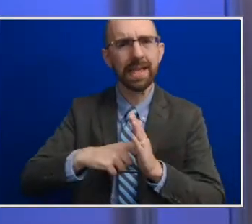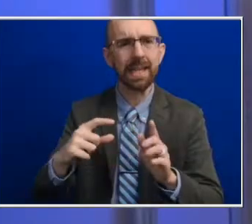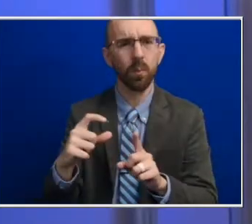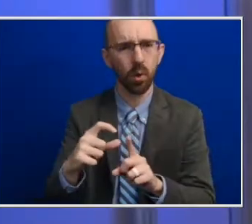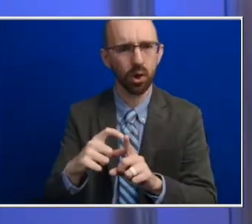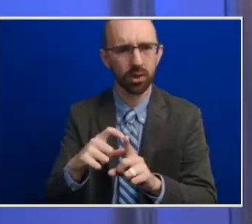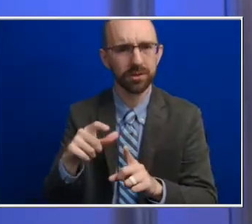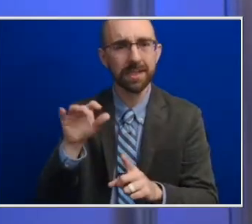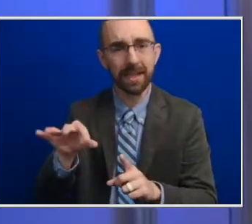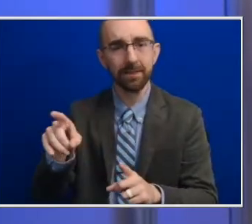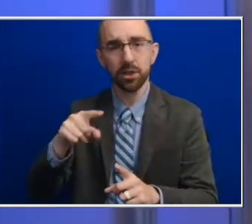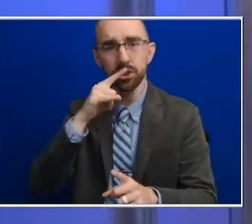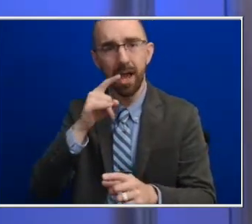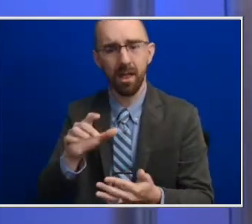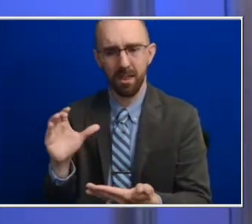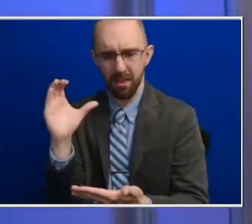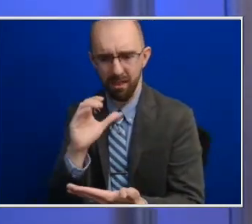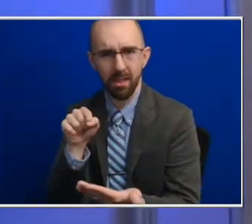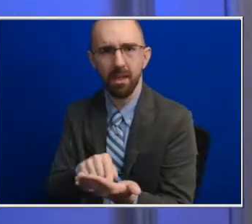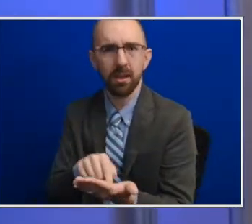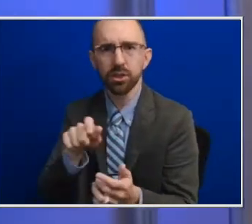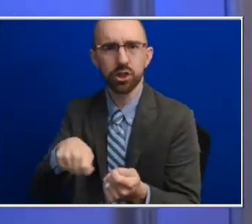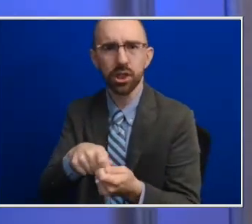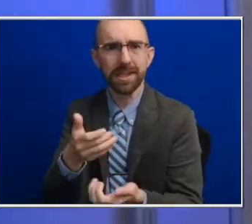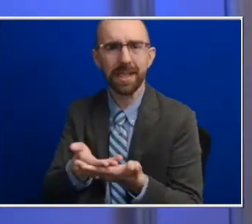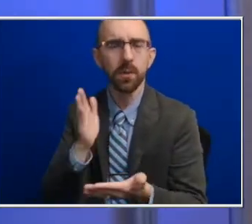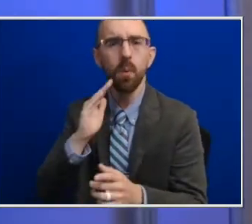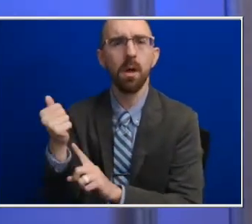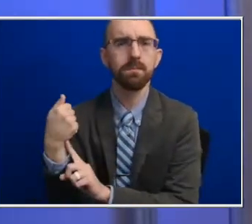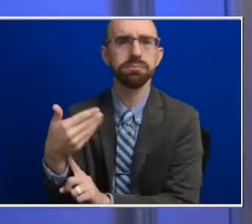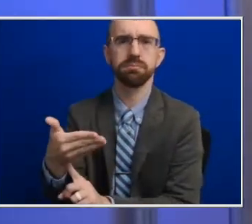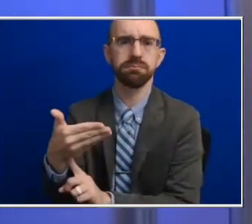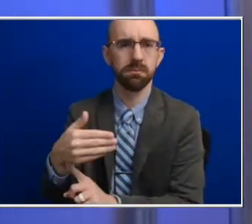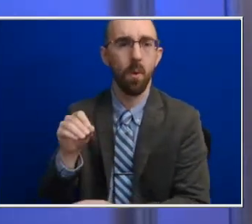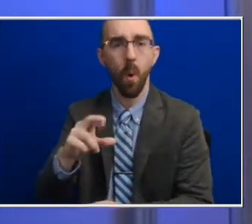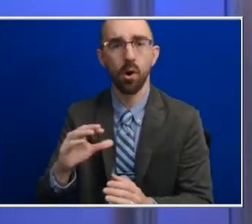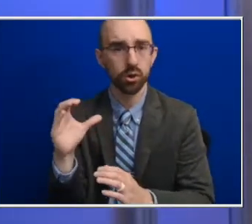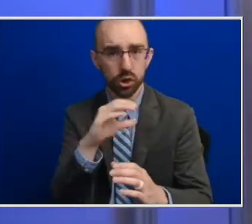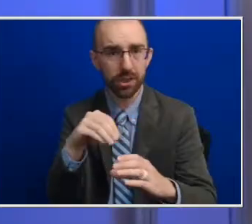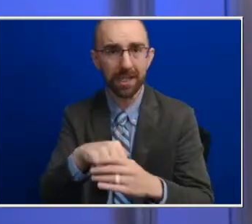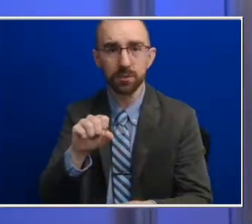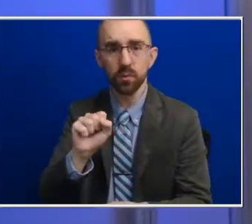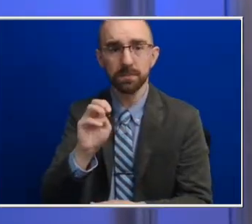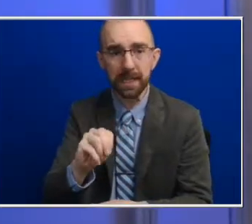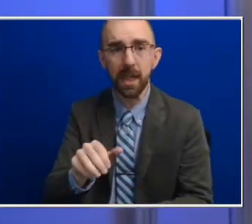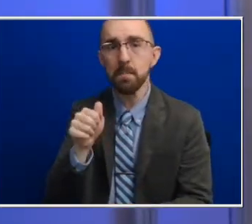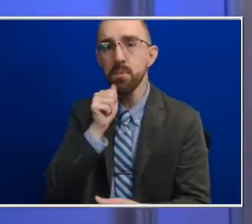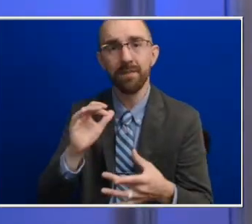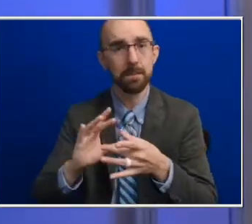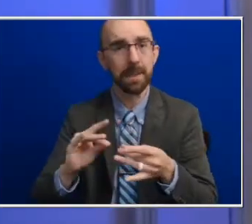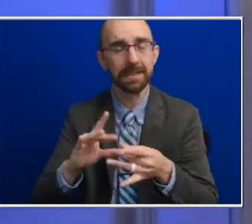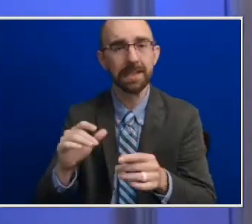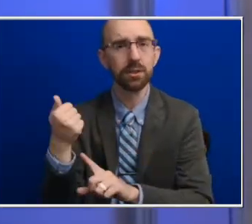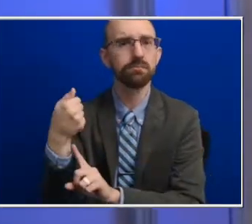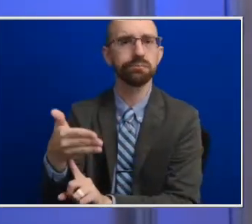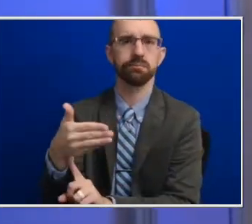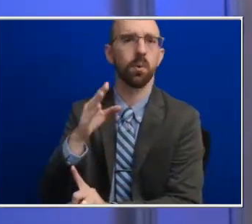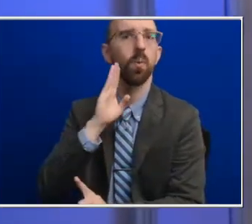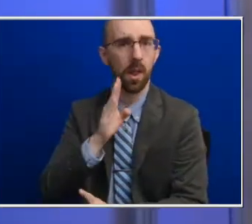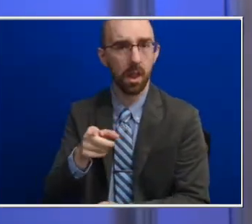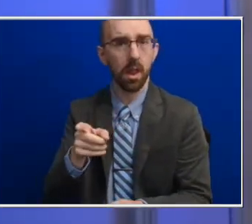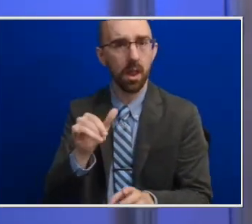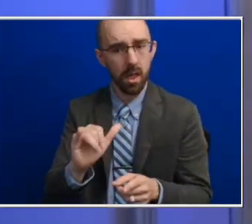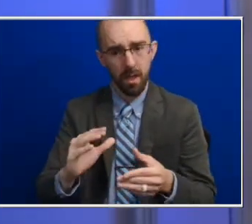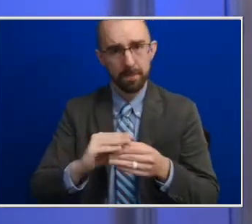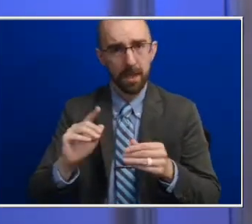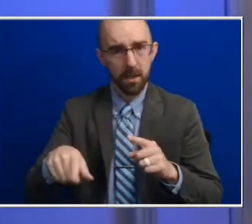certain things or typing certain things in social media and in their private messaging. So having a conversation about the safety, it is not